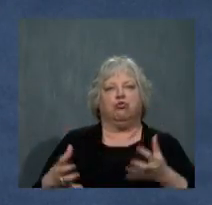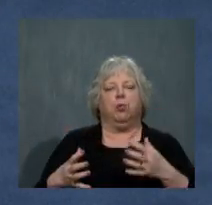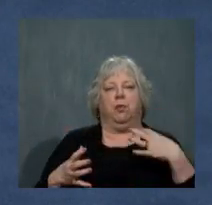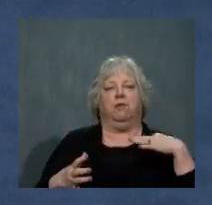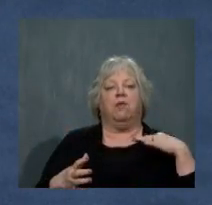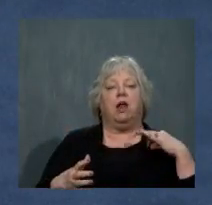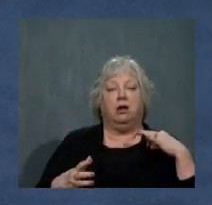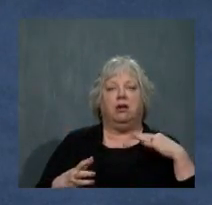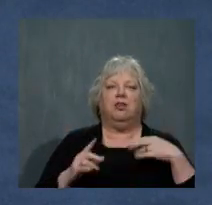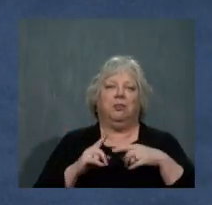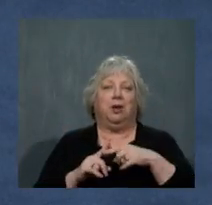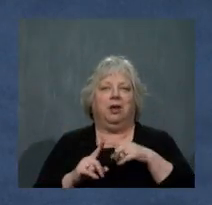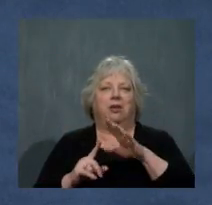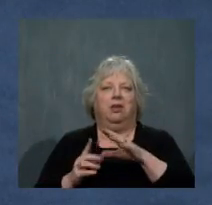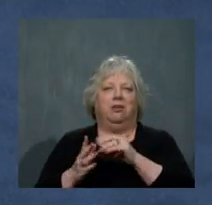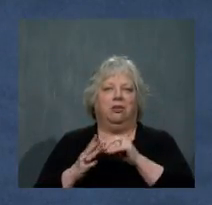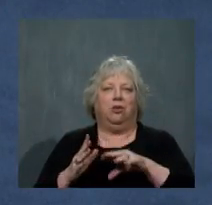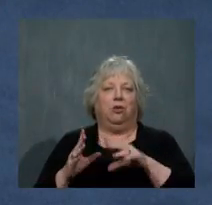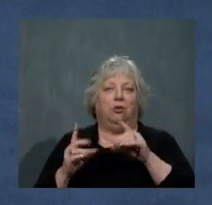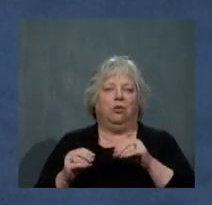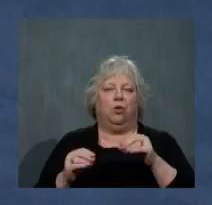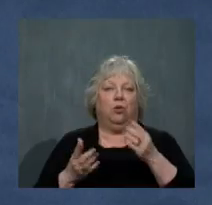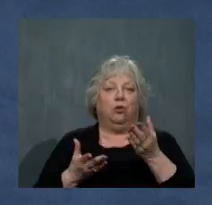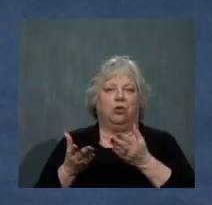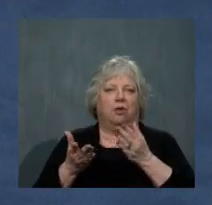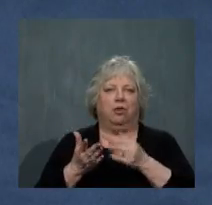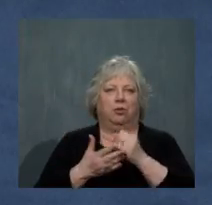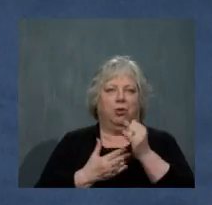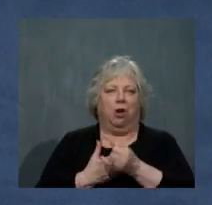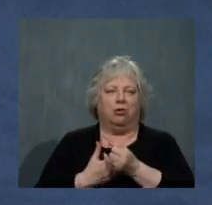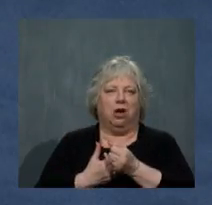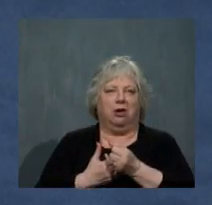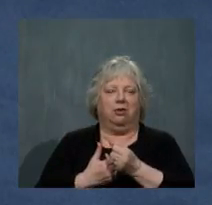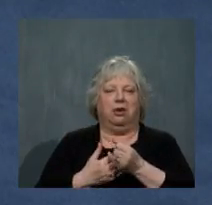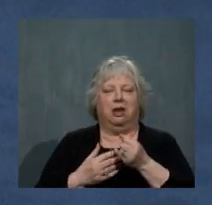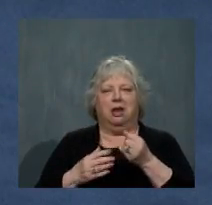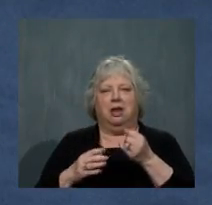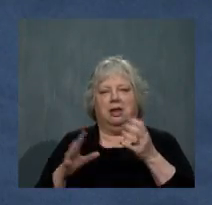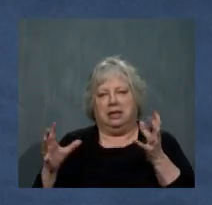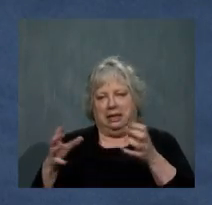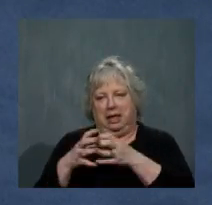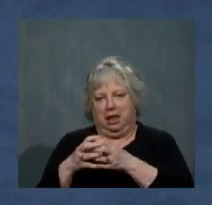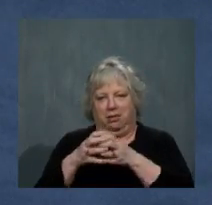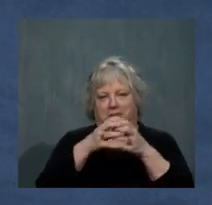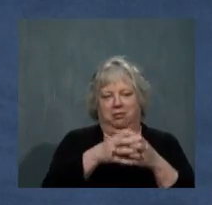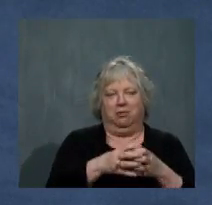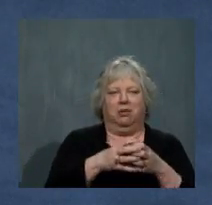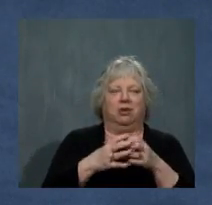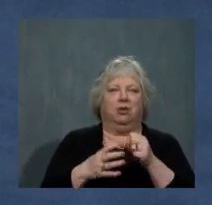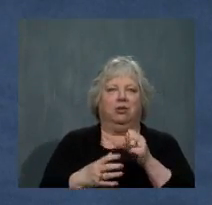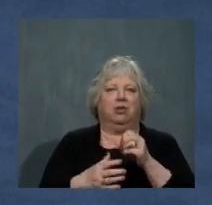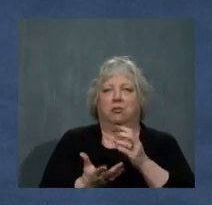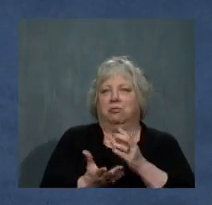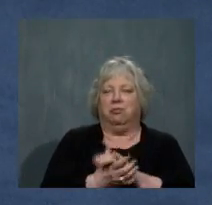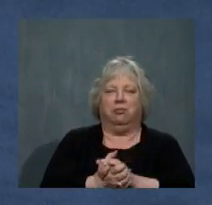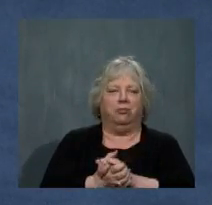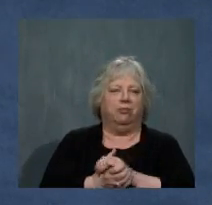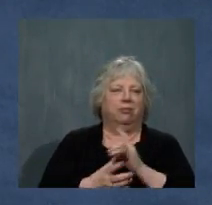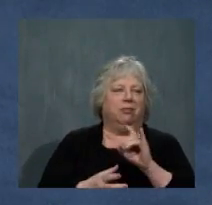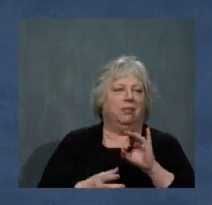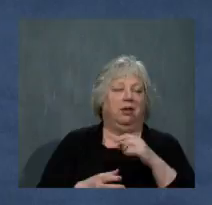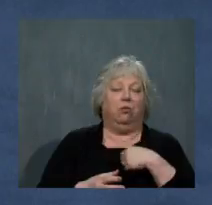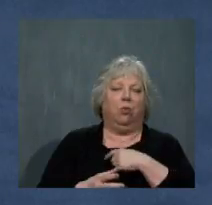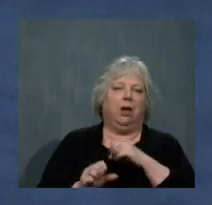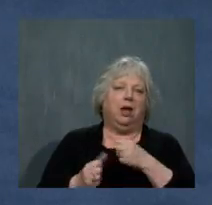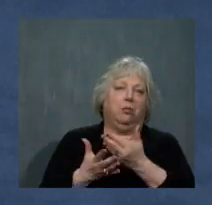also do service projects, and they do them in force and in mass, and if, you know, if we could show this